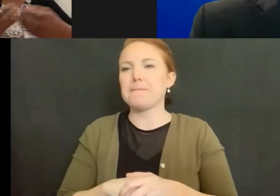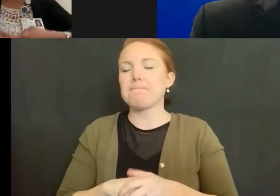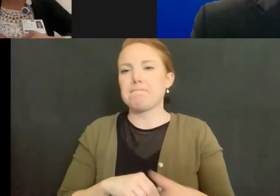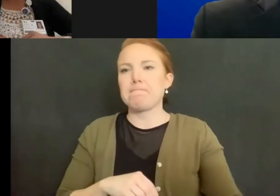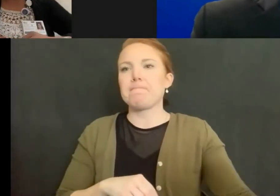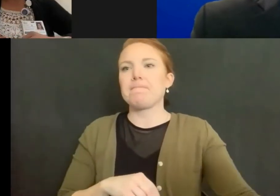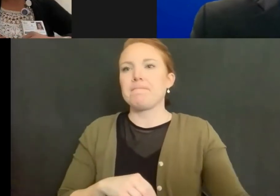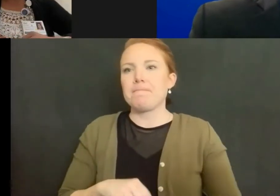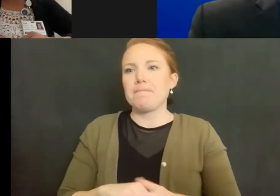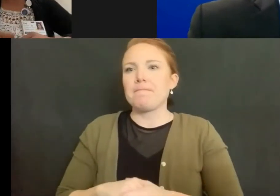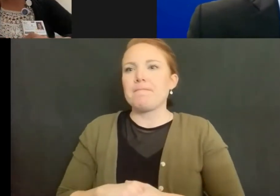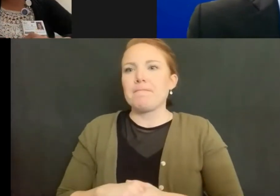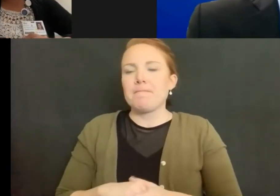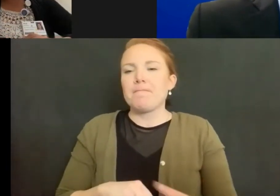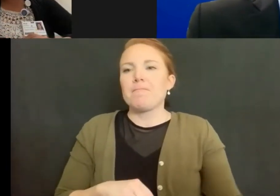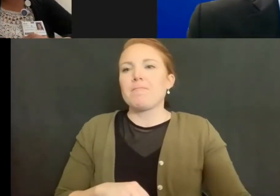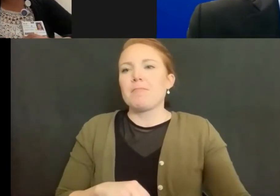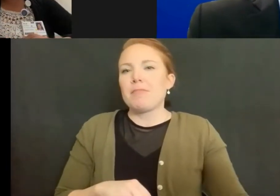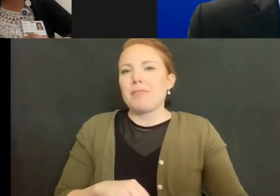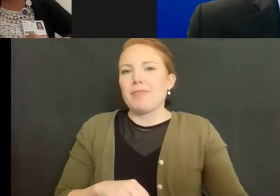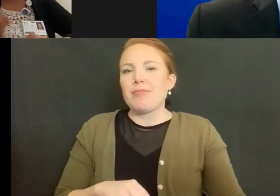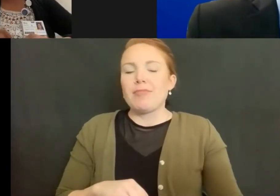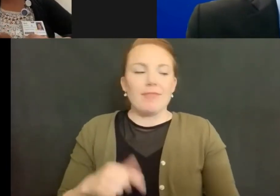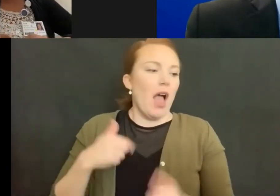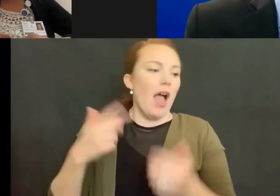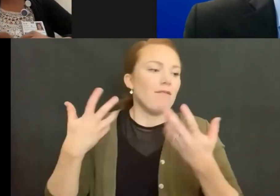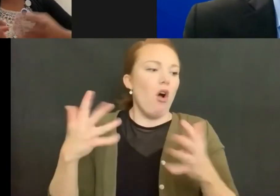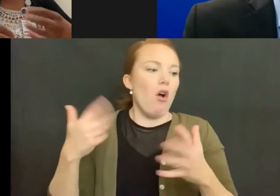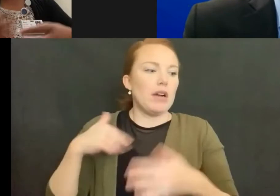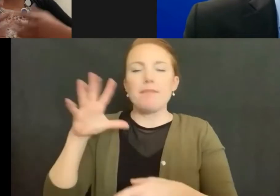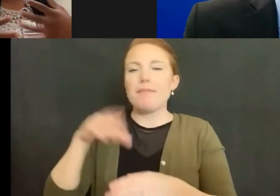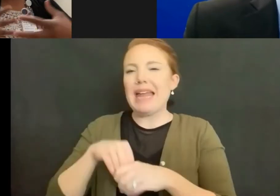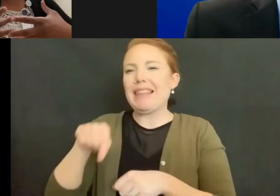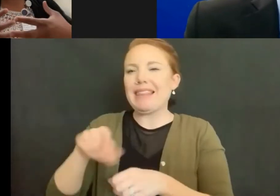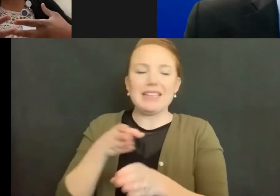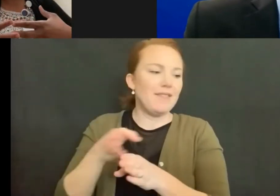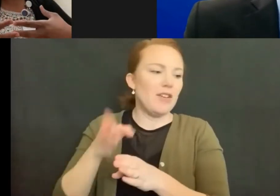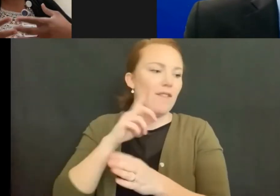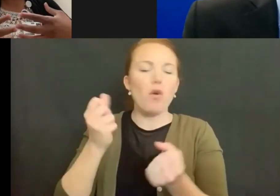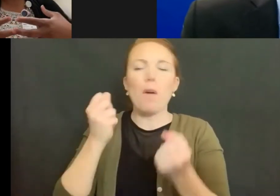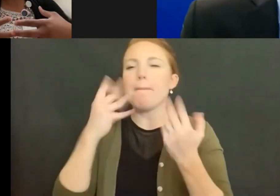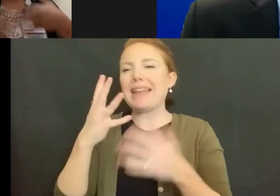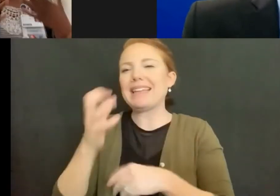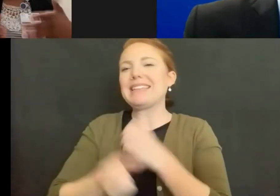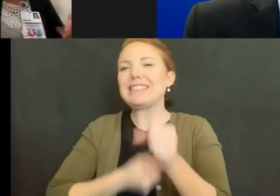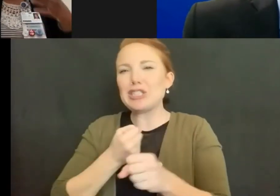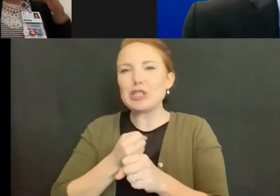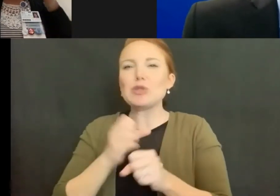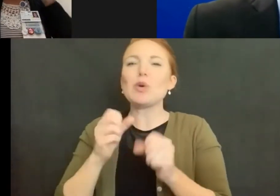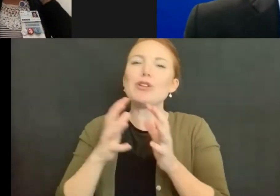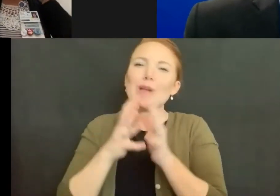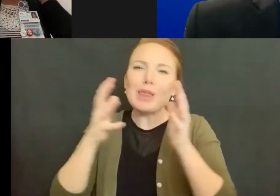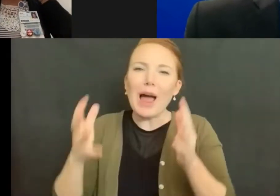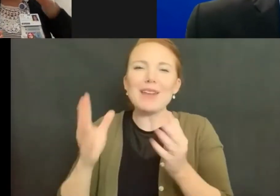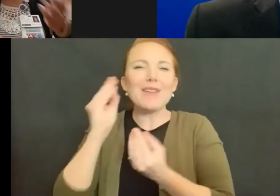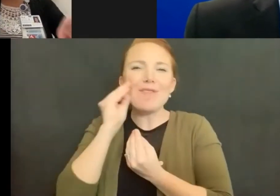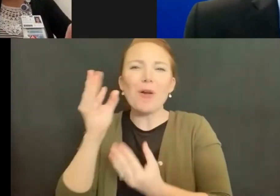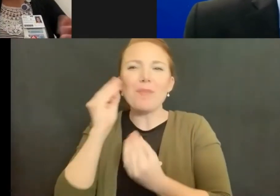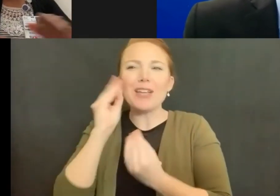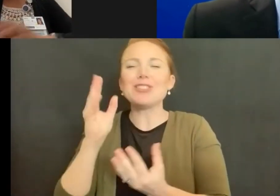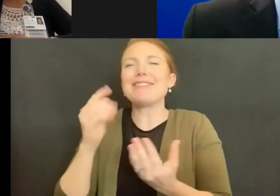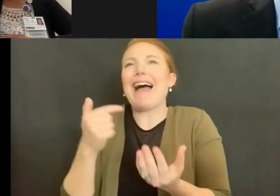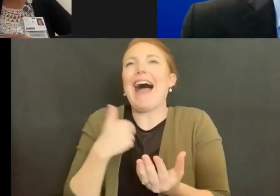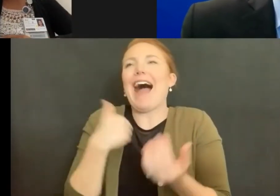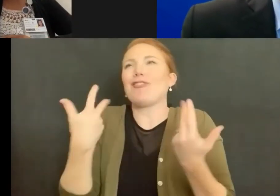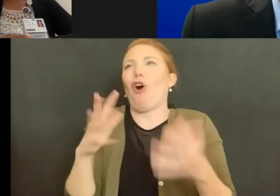I'm already into the field for so many years. So sometimes those terminology and stuff that Right. just come and you don't.